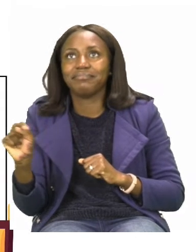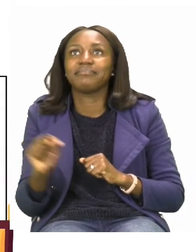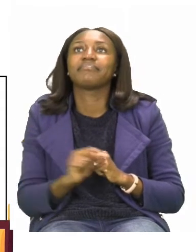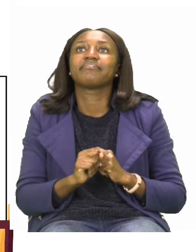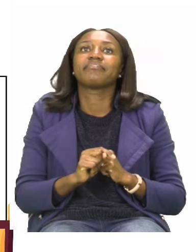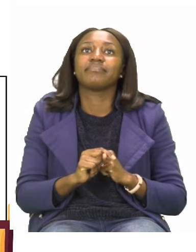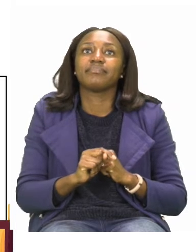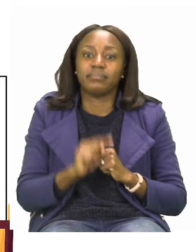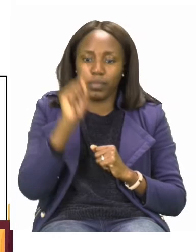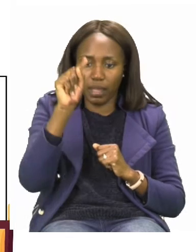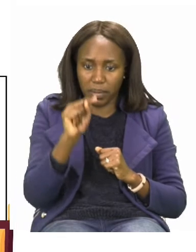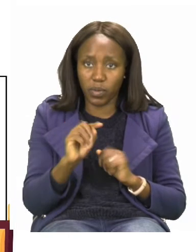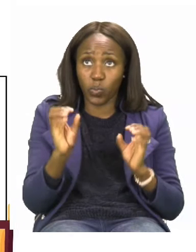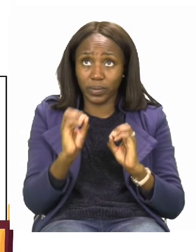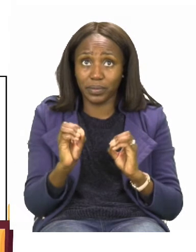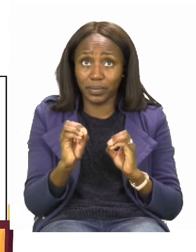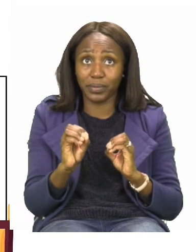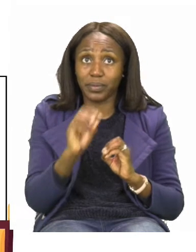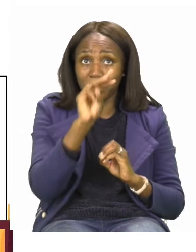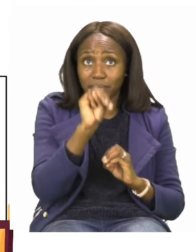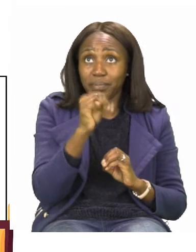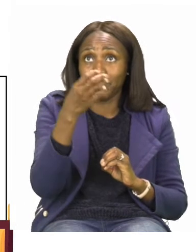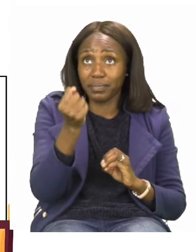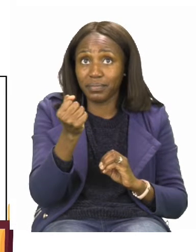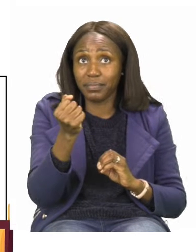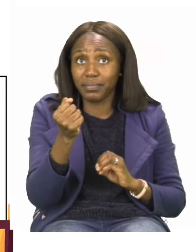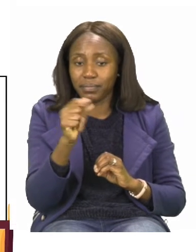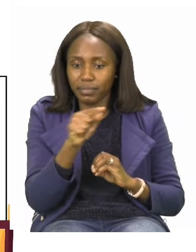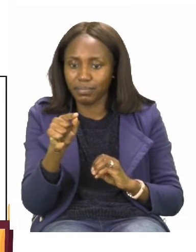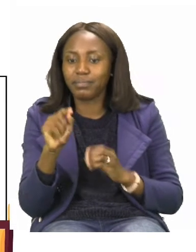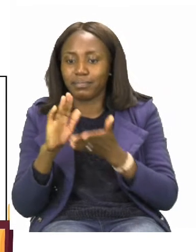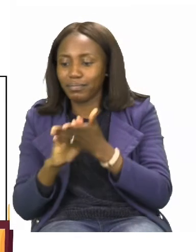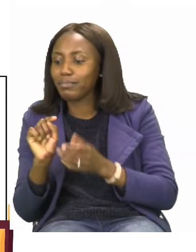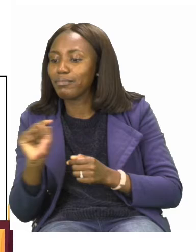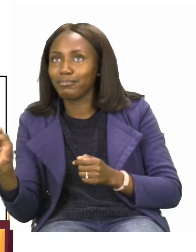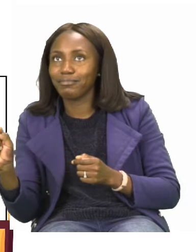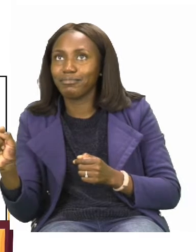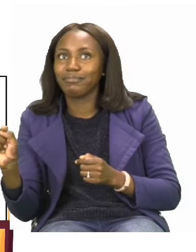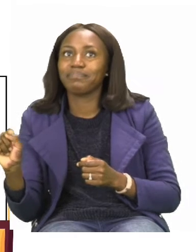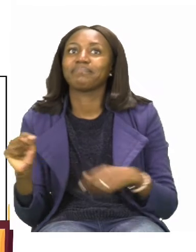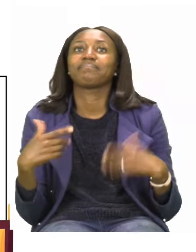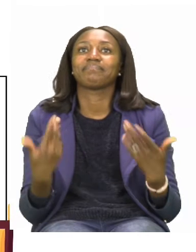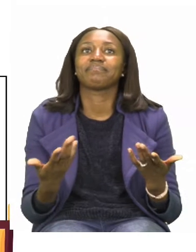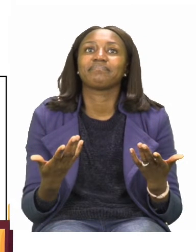dash. Ming got a dash and a